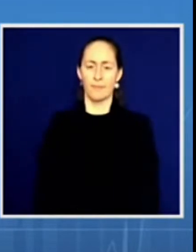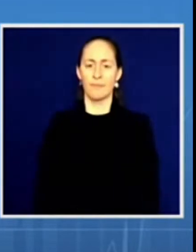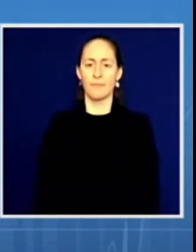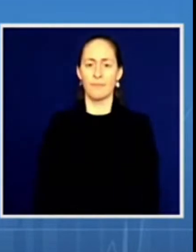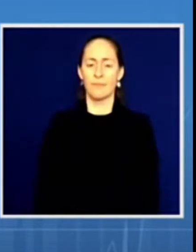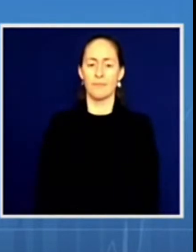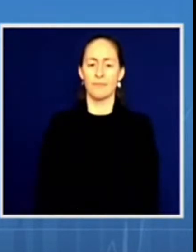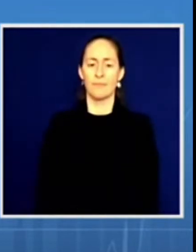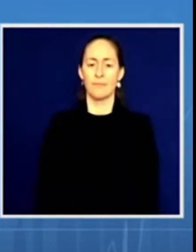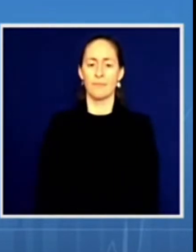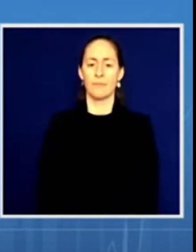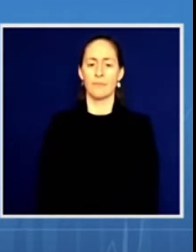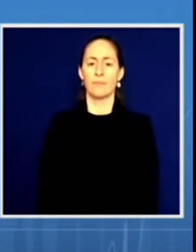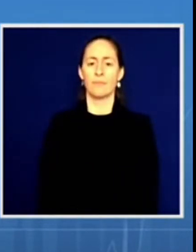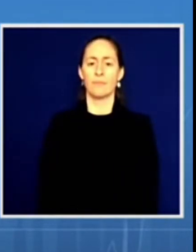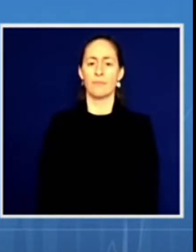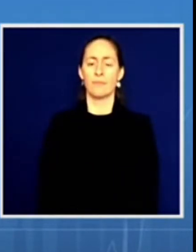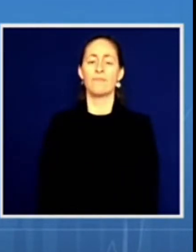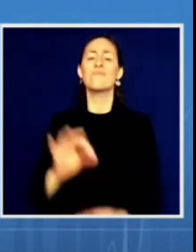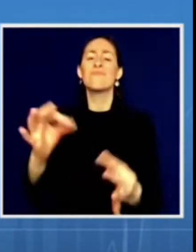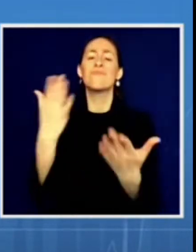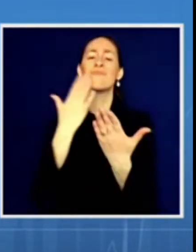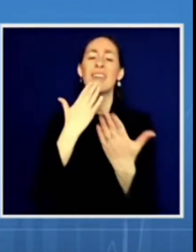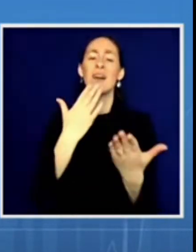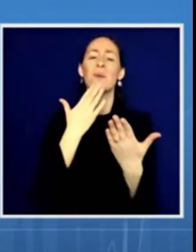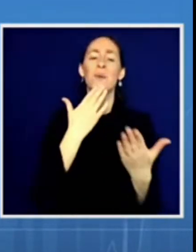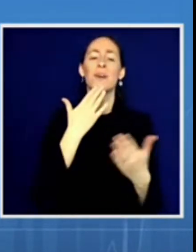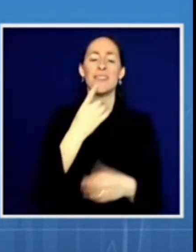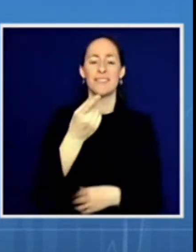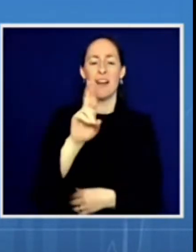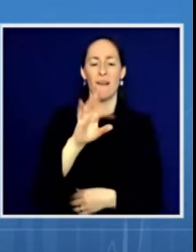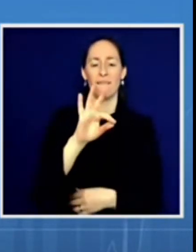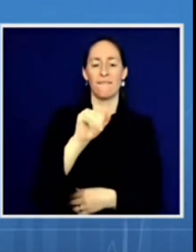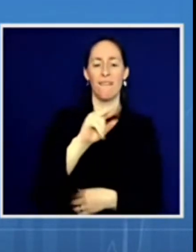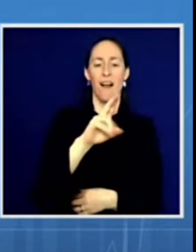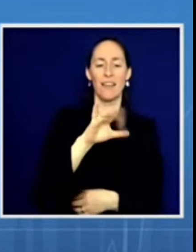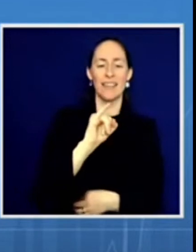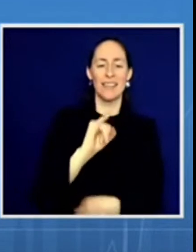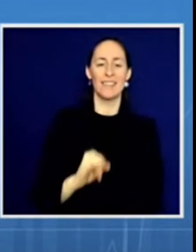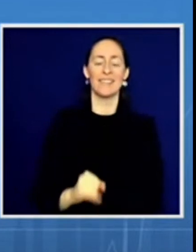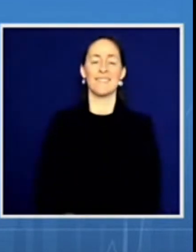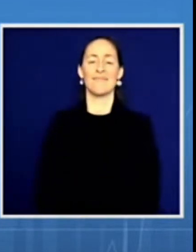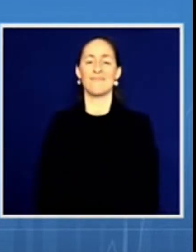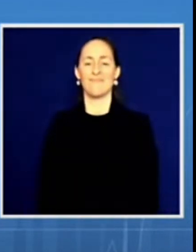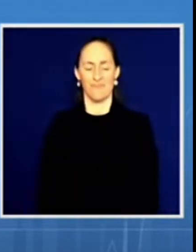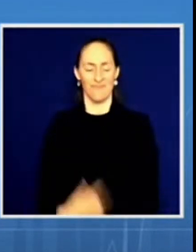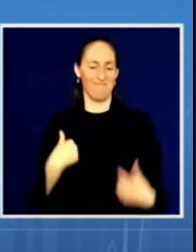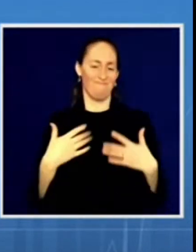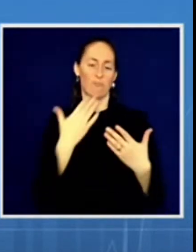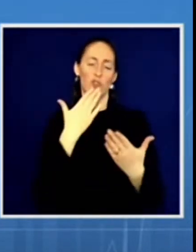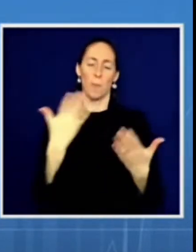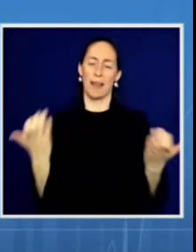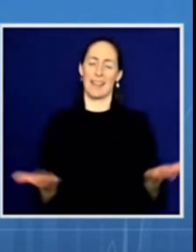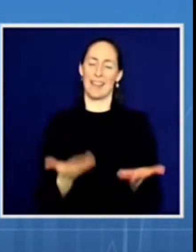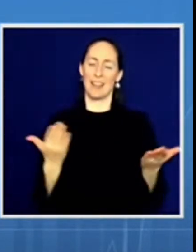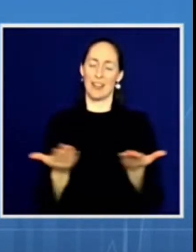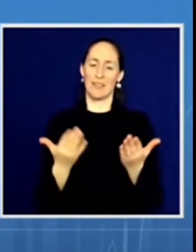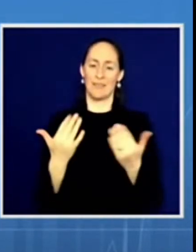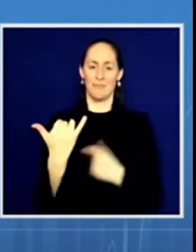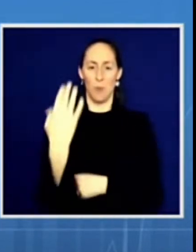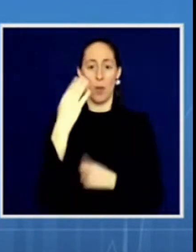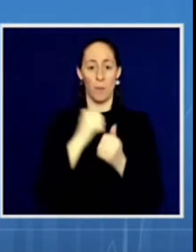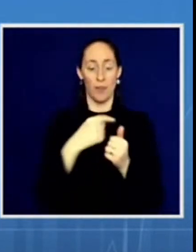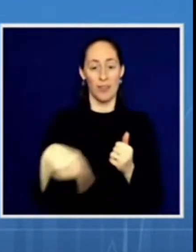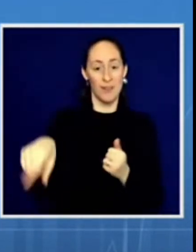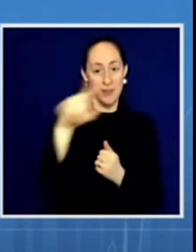Well, thank you so much, Dr. Fauci. And it's good to be with all of you again this morning. You know, as we pass our 100 days mark and mark